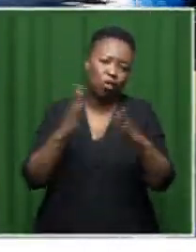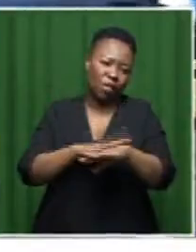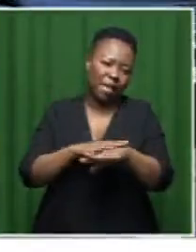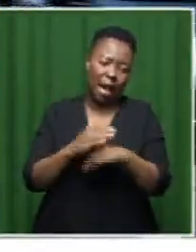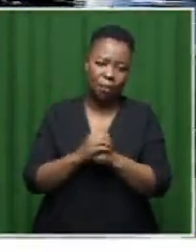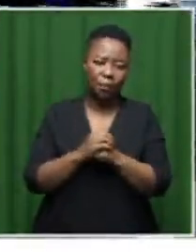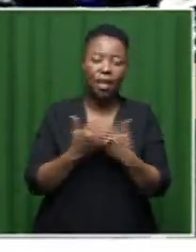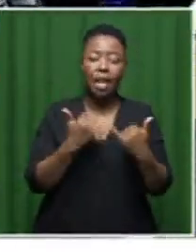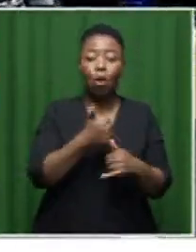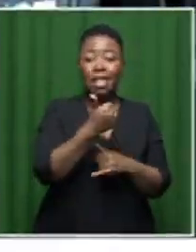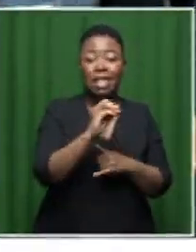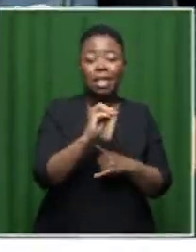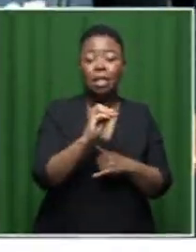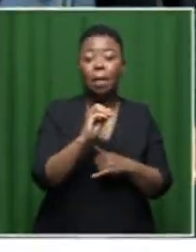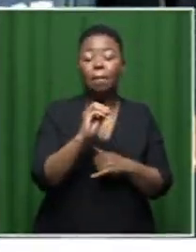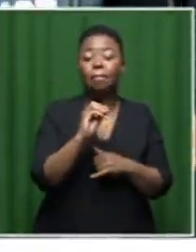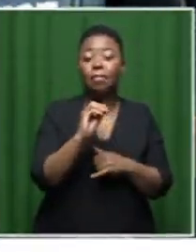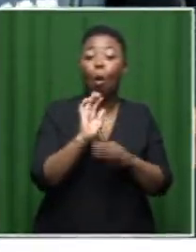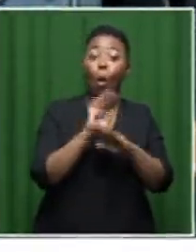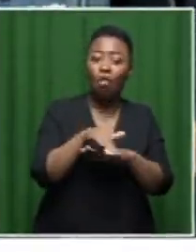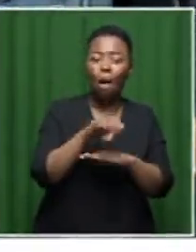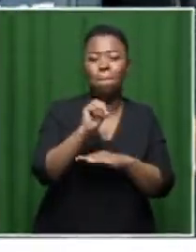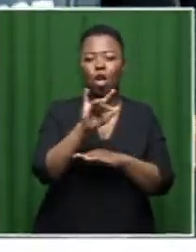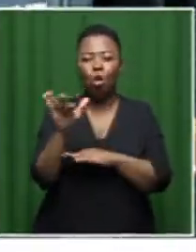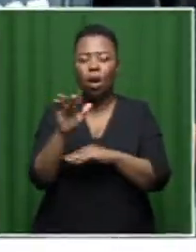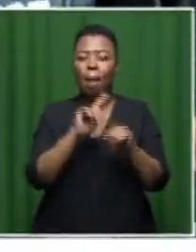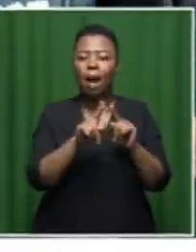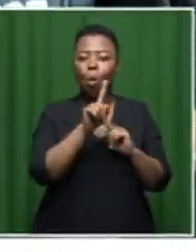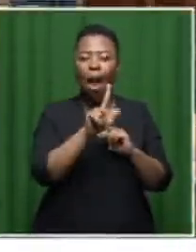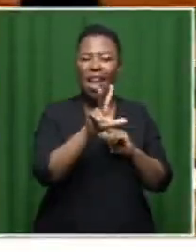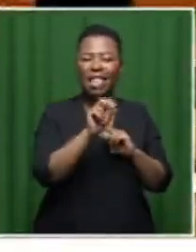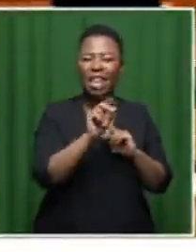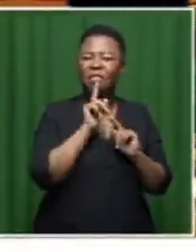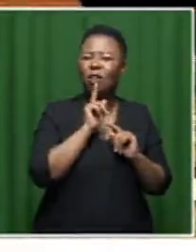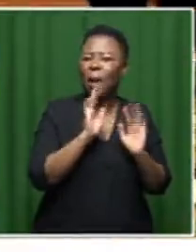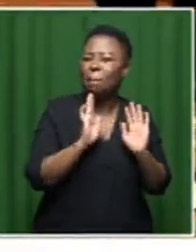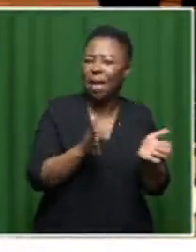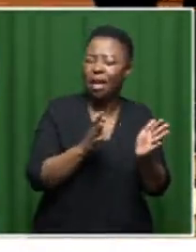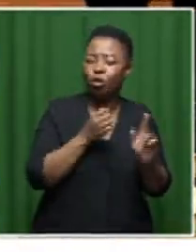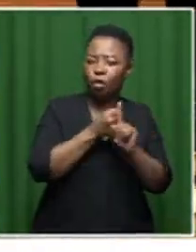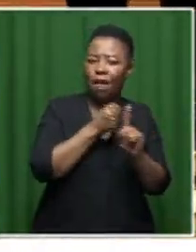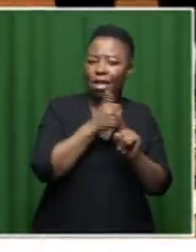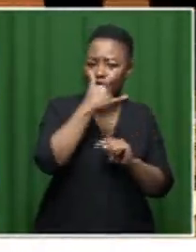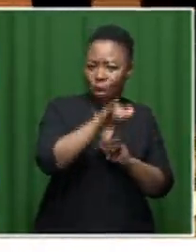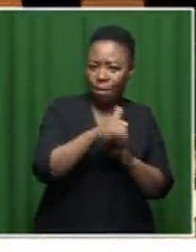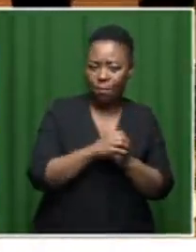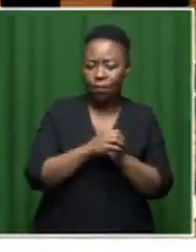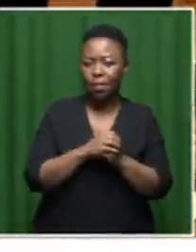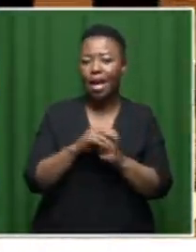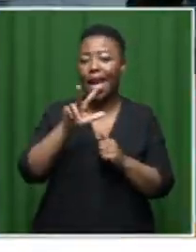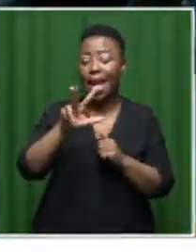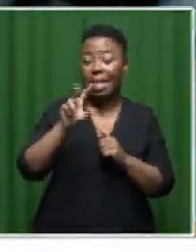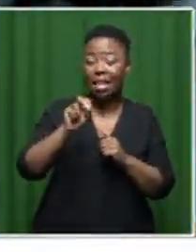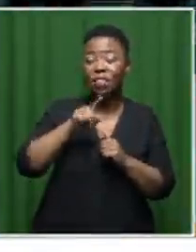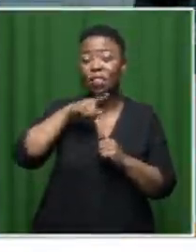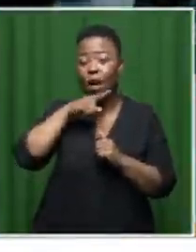of over 60 million people, but just 180,000 police officers to fight crime and about